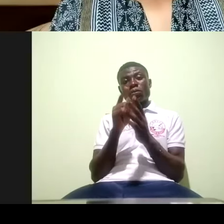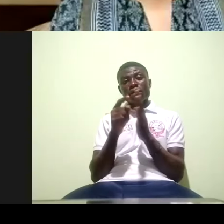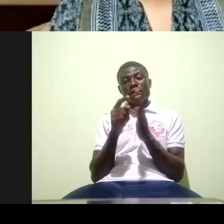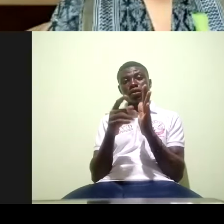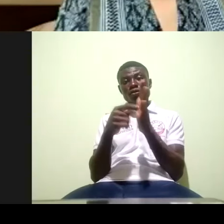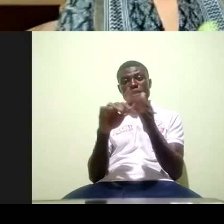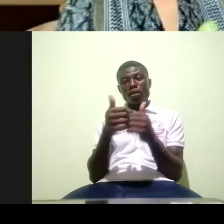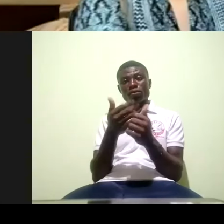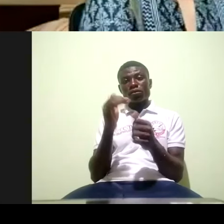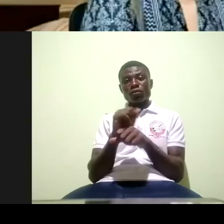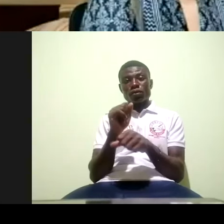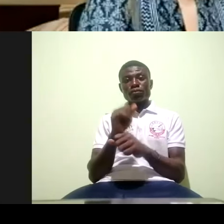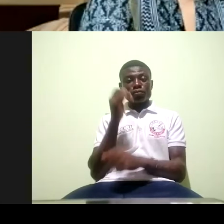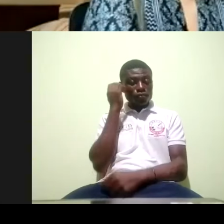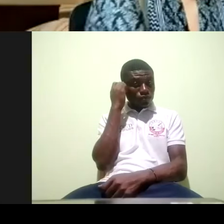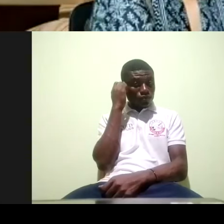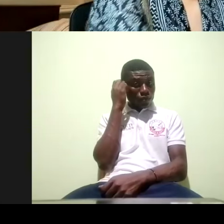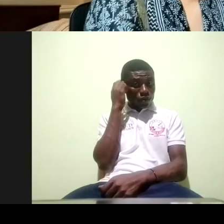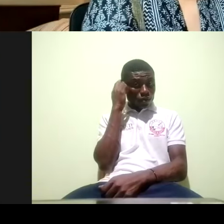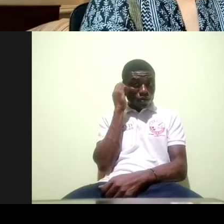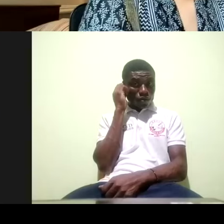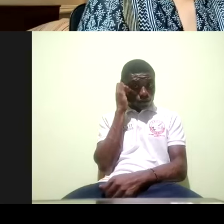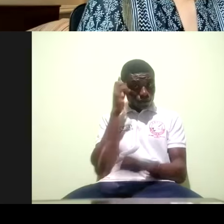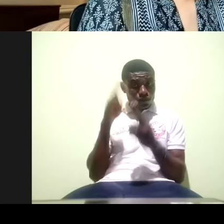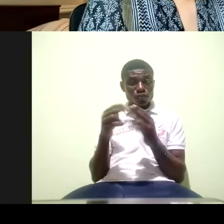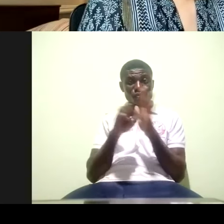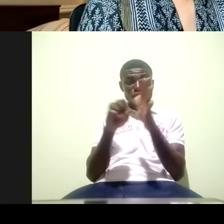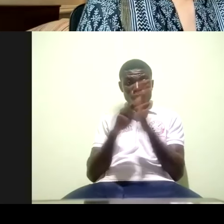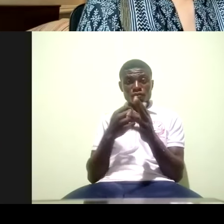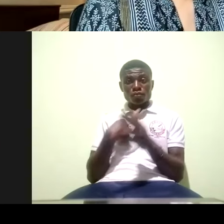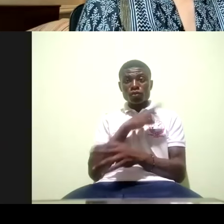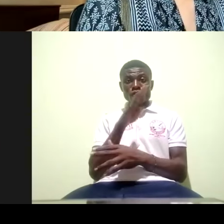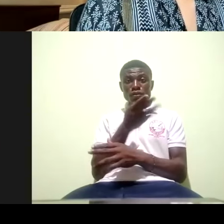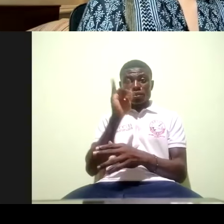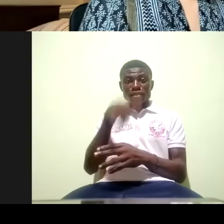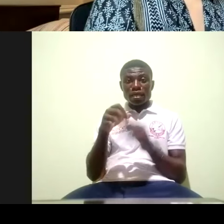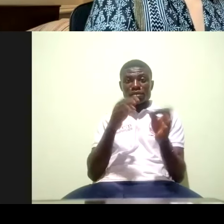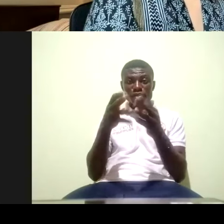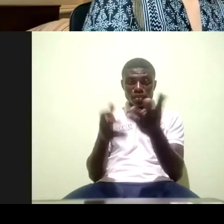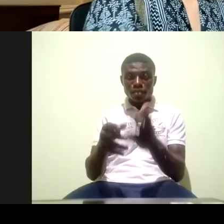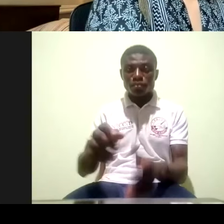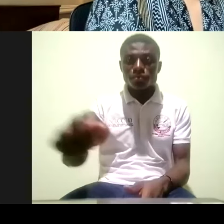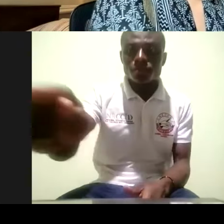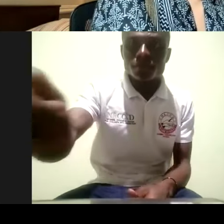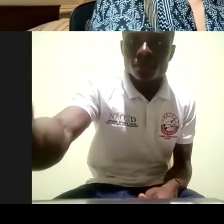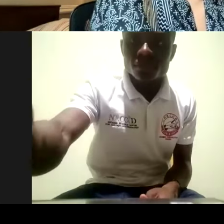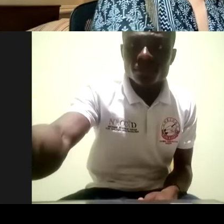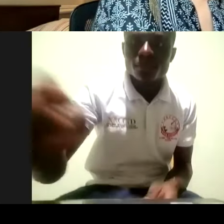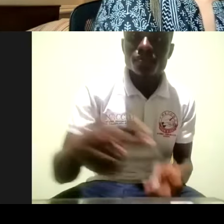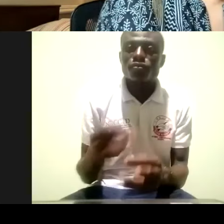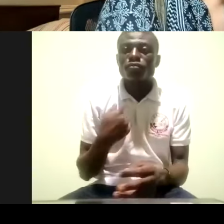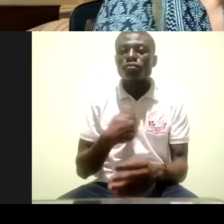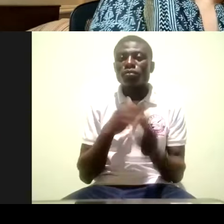things. Okay, for example, I'm using these cubes here. And so if I ask